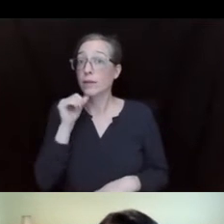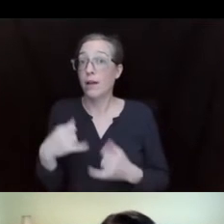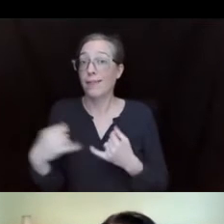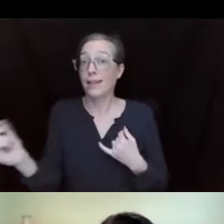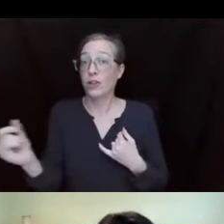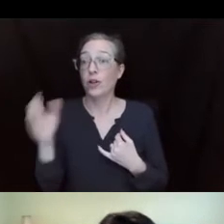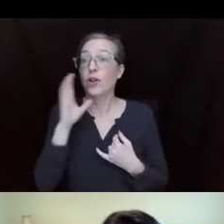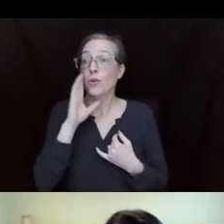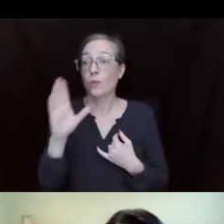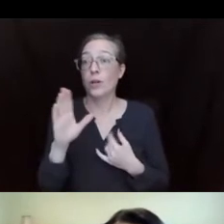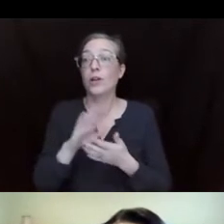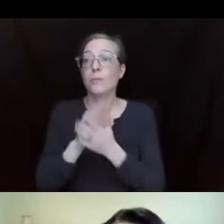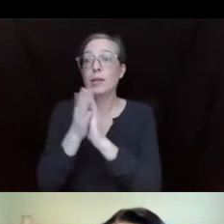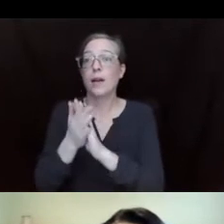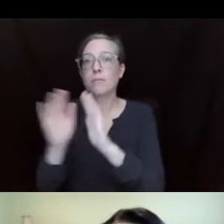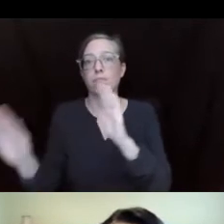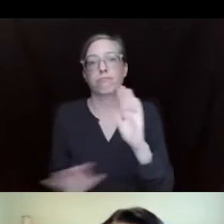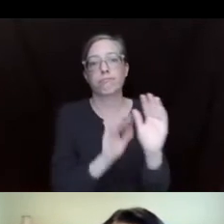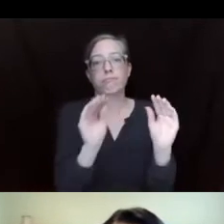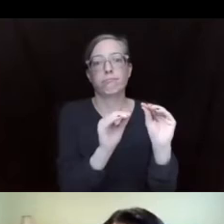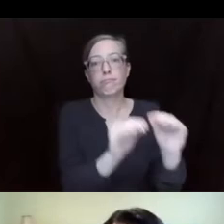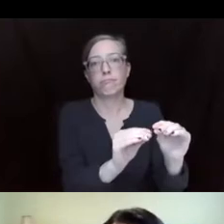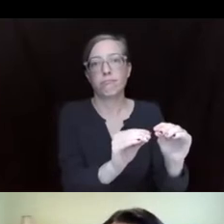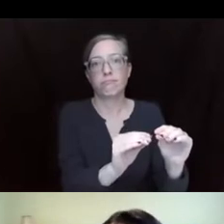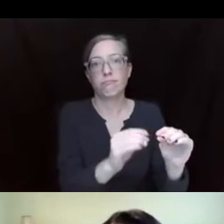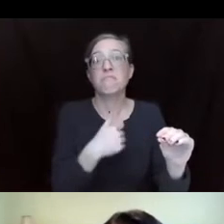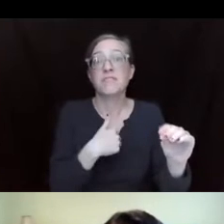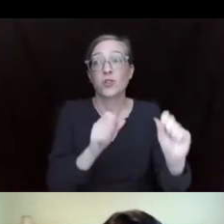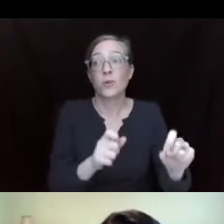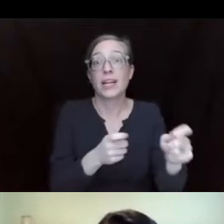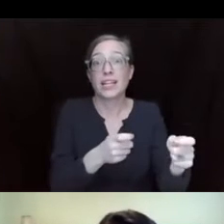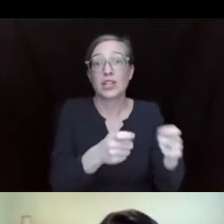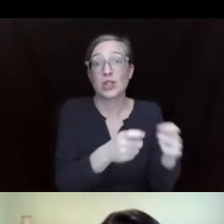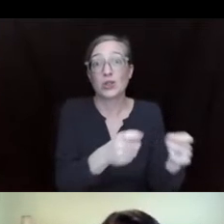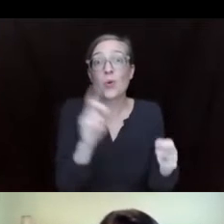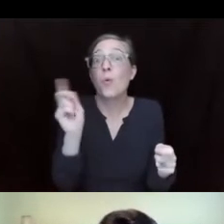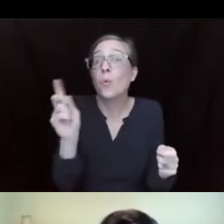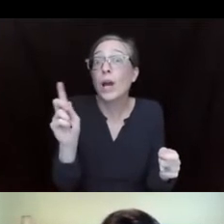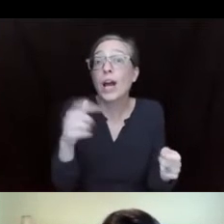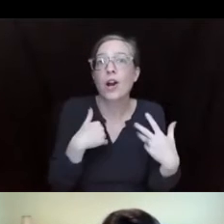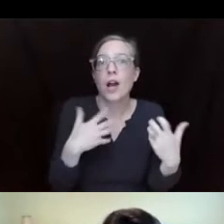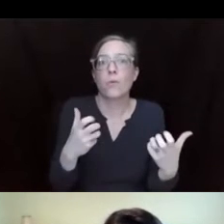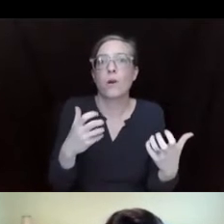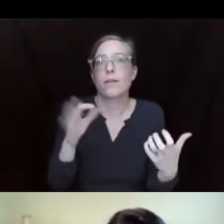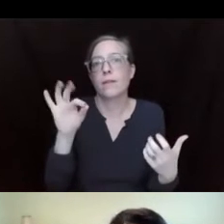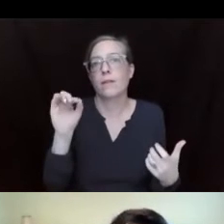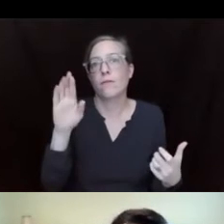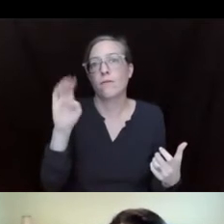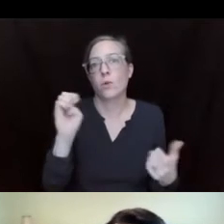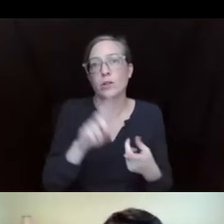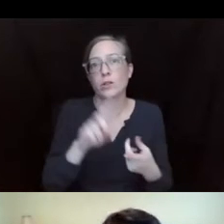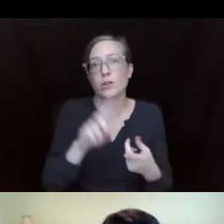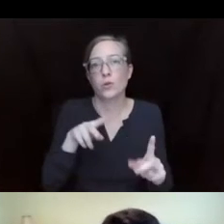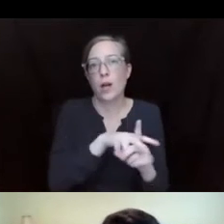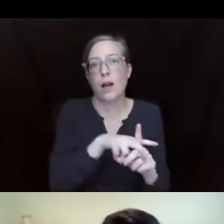active here, but only here. In that way, I can control where exactly I want the forces to be applied. So, and one